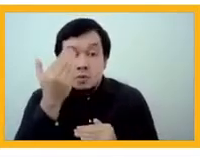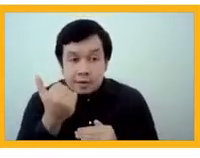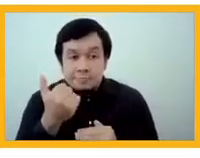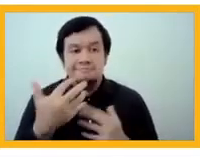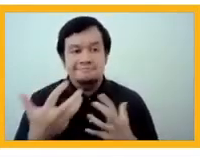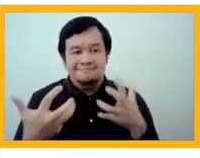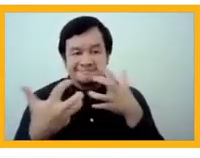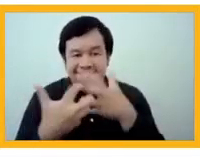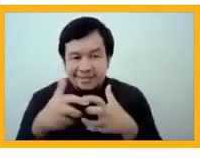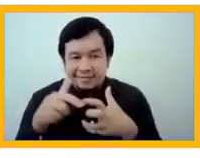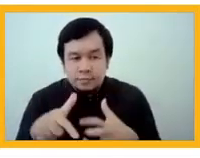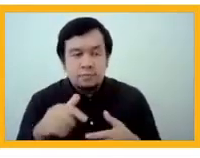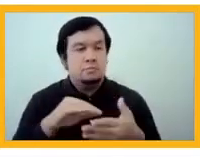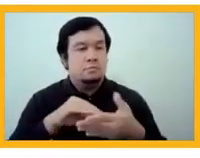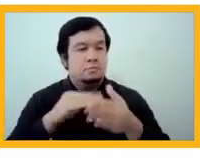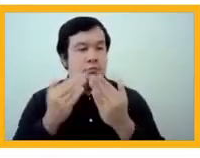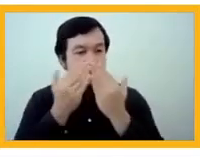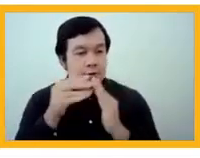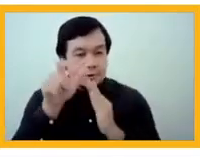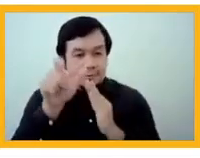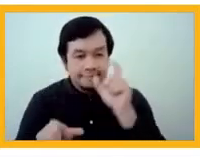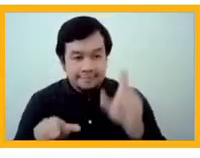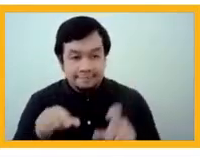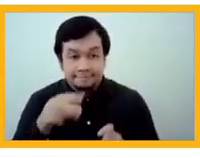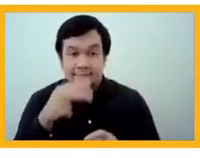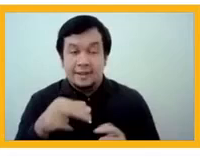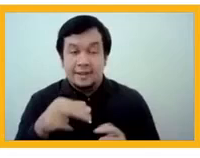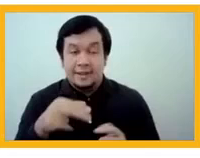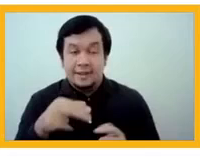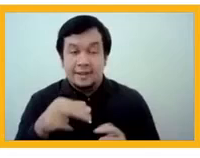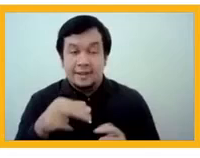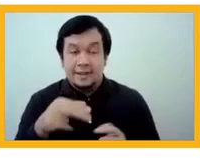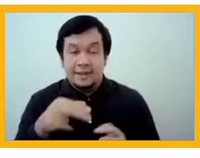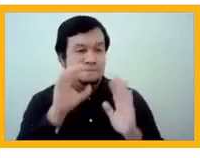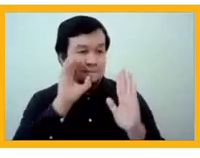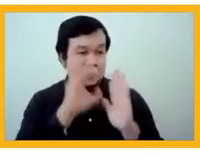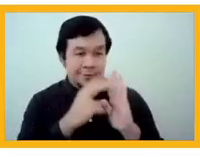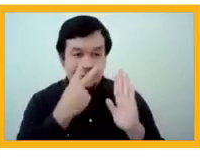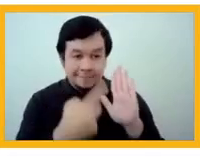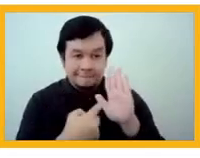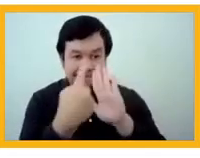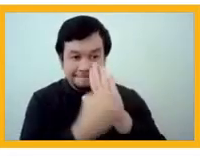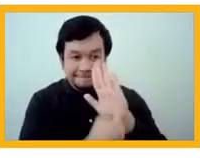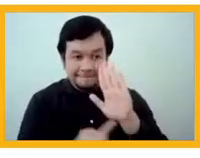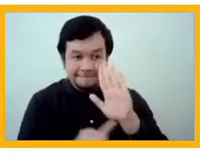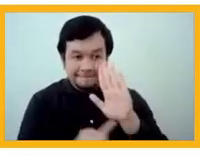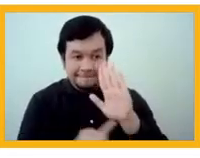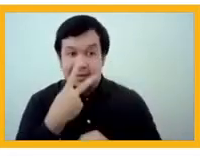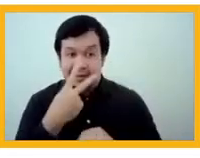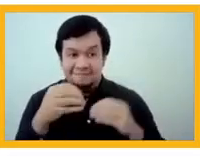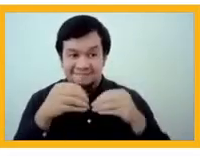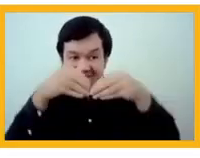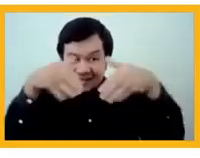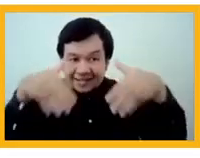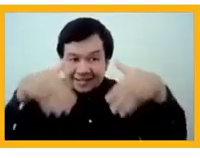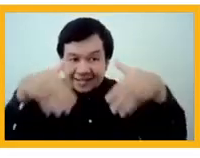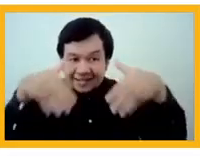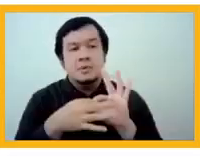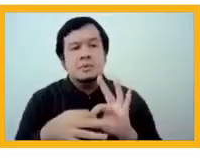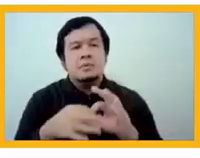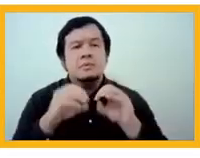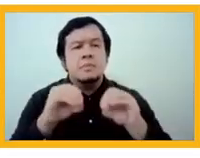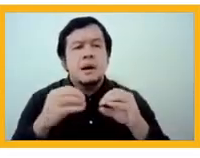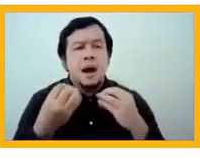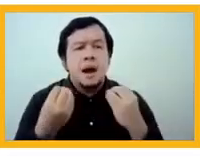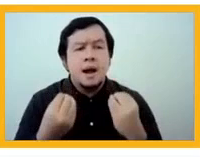promised you about what the system is doing in terms of customizing instruction. So the x-axis is flipped from the previous picture. So now if you